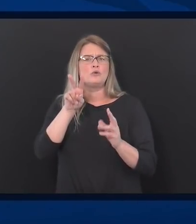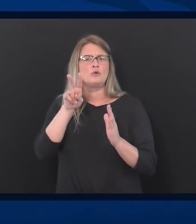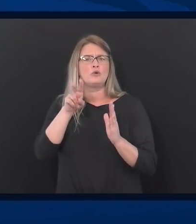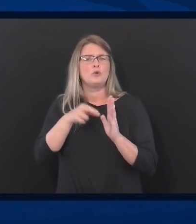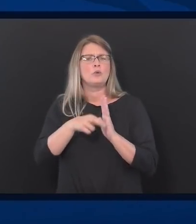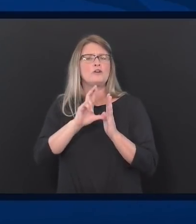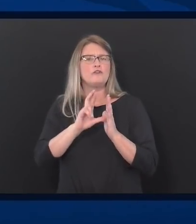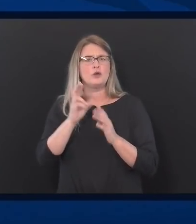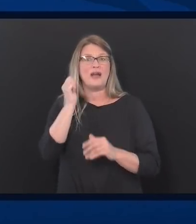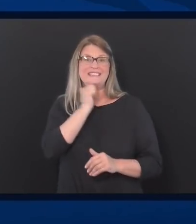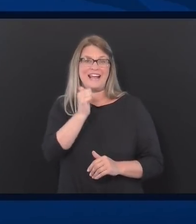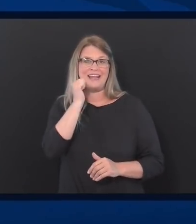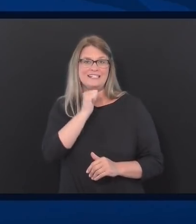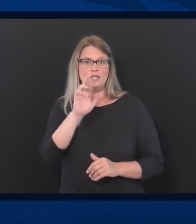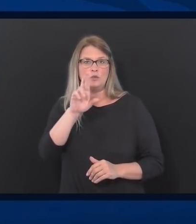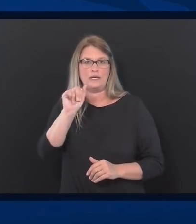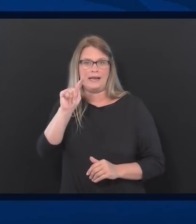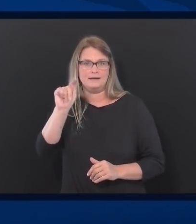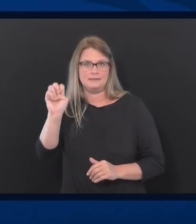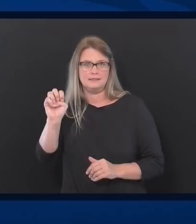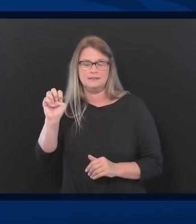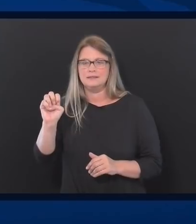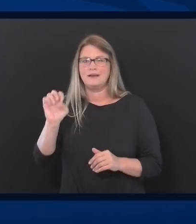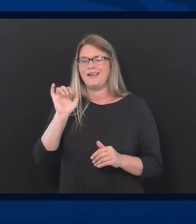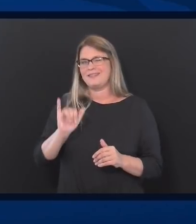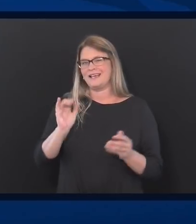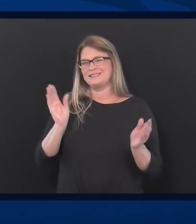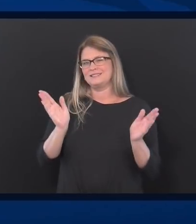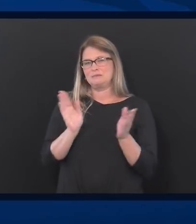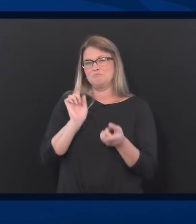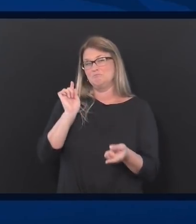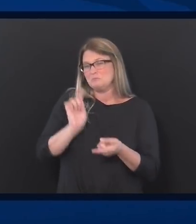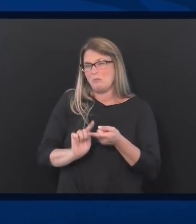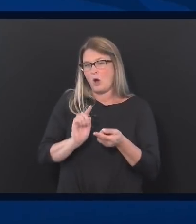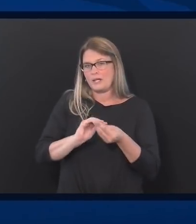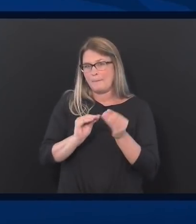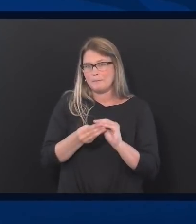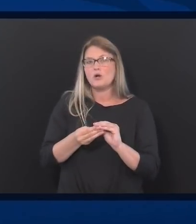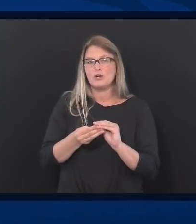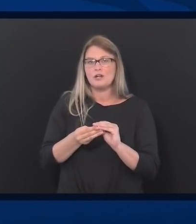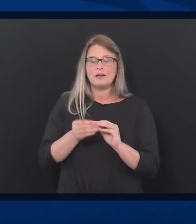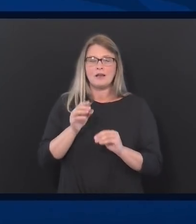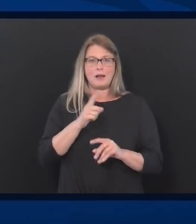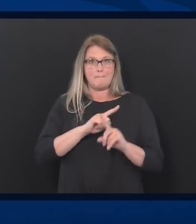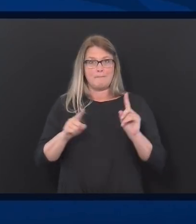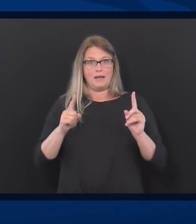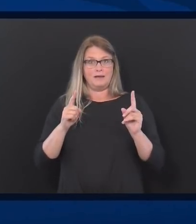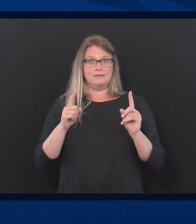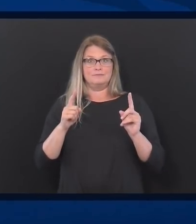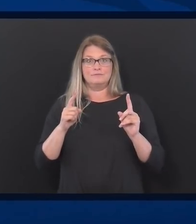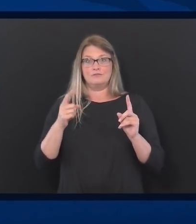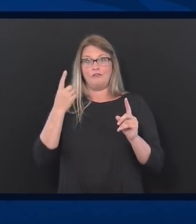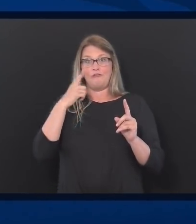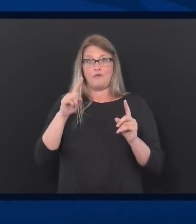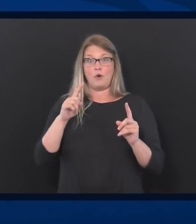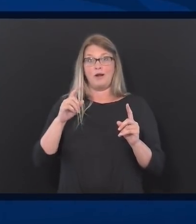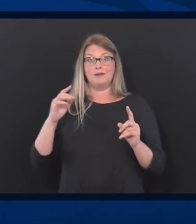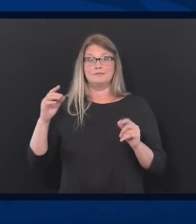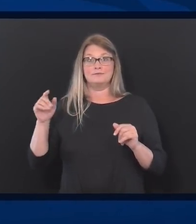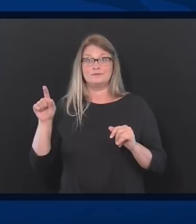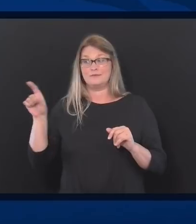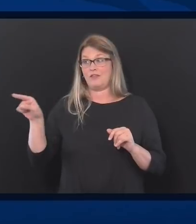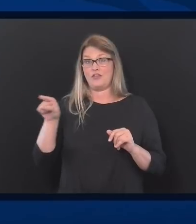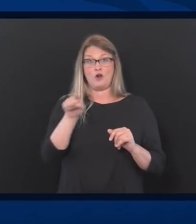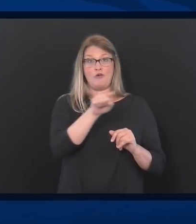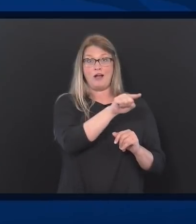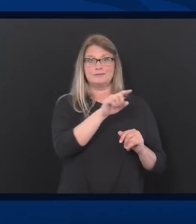That is actually quite variable because it's a smaller number, but we look at that for trends as well. But the one that we can look at systematically across is this